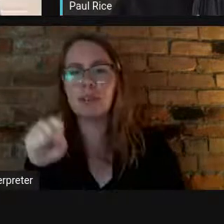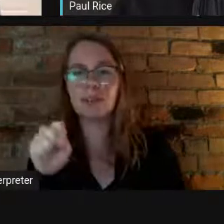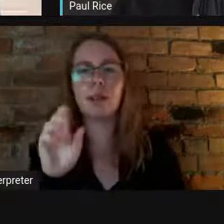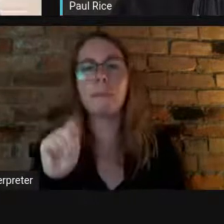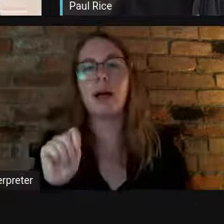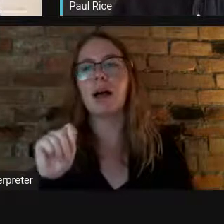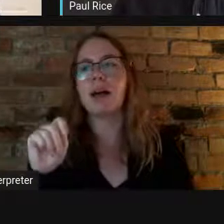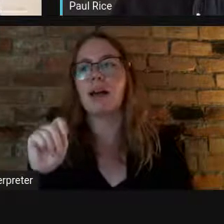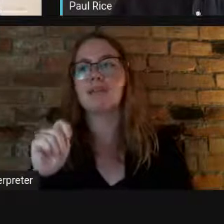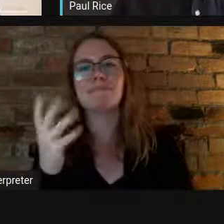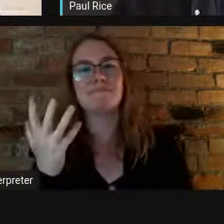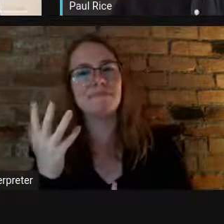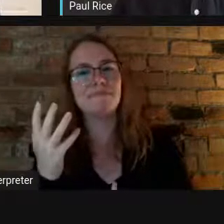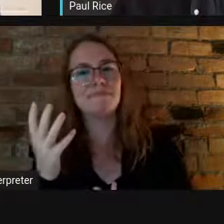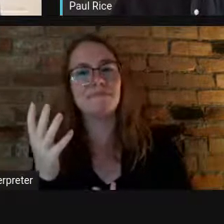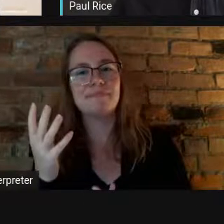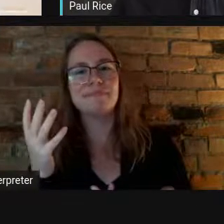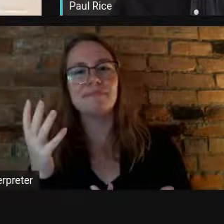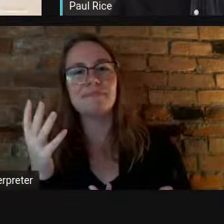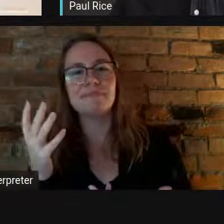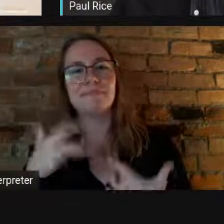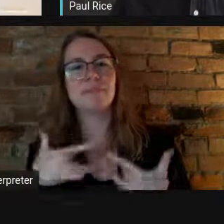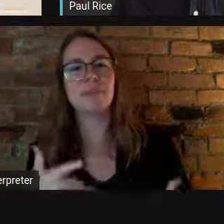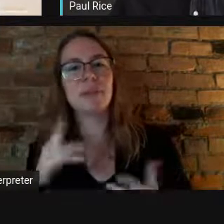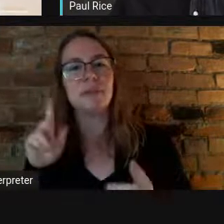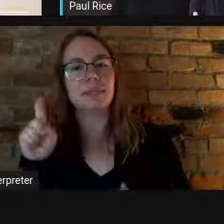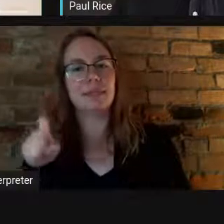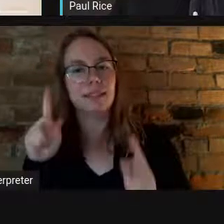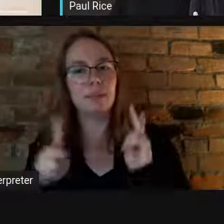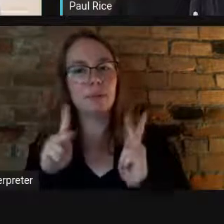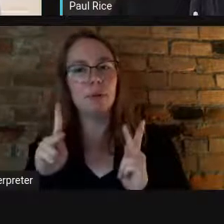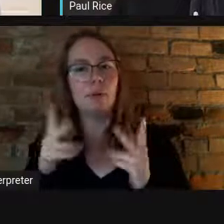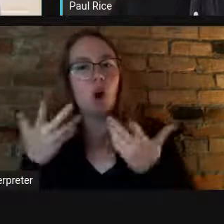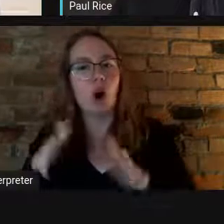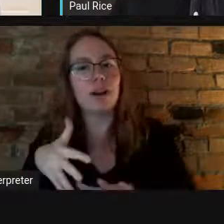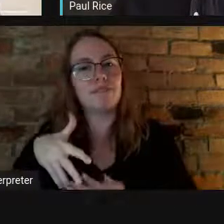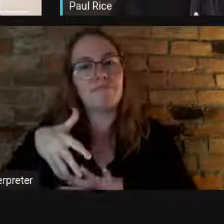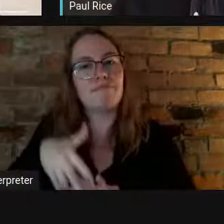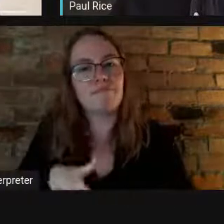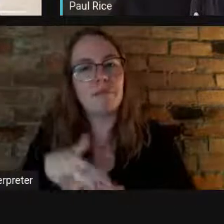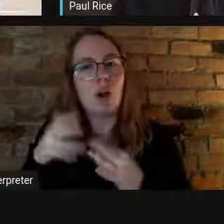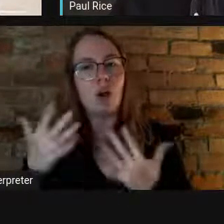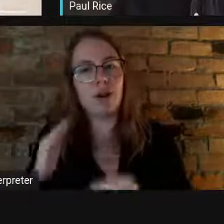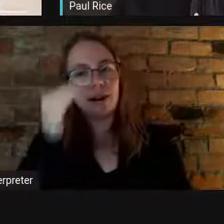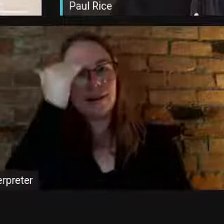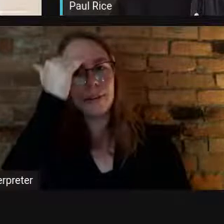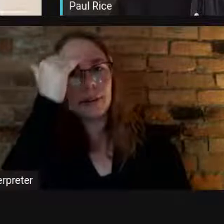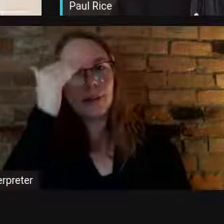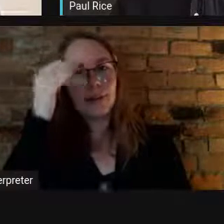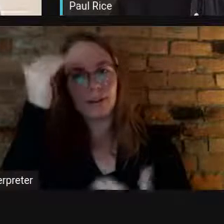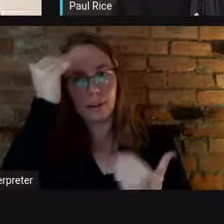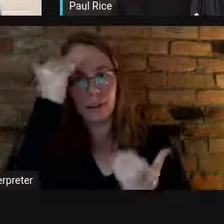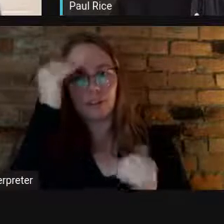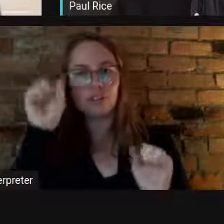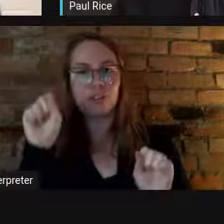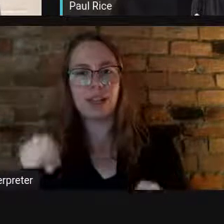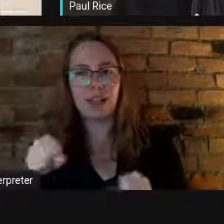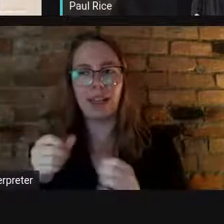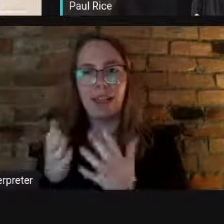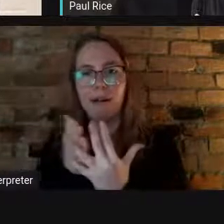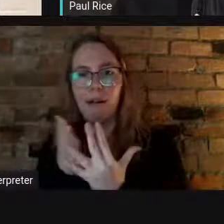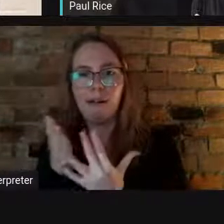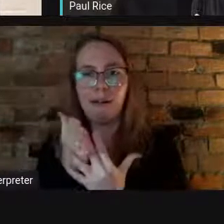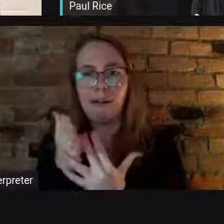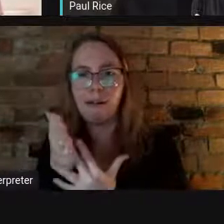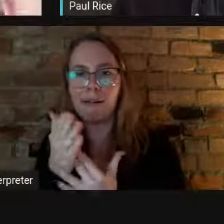you needed the people with the knowledge inside who could maneuver through to create the change. And in the story